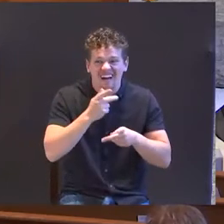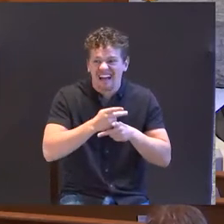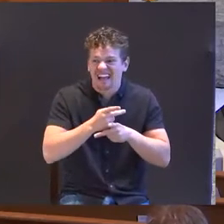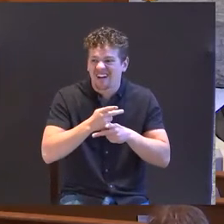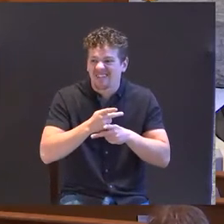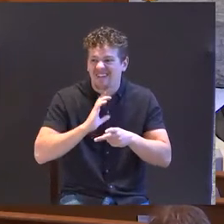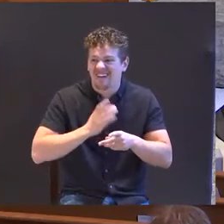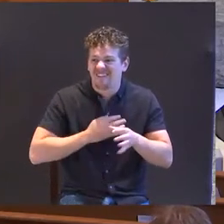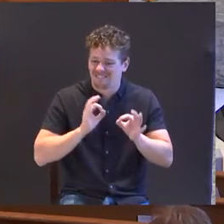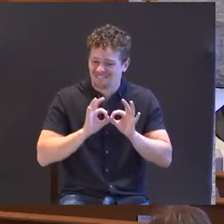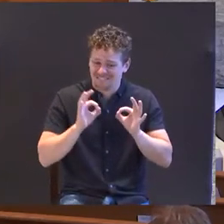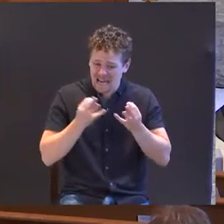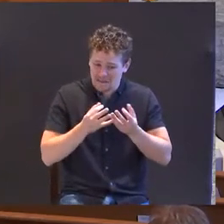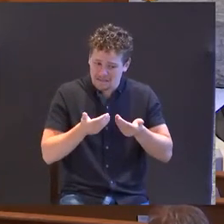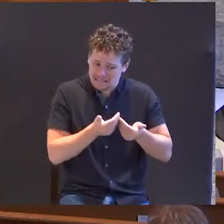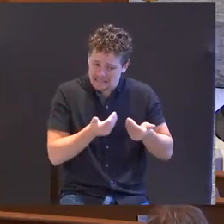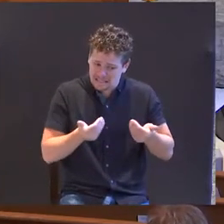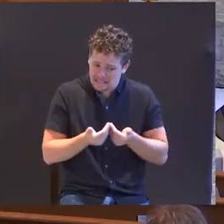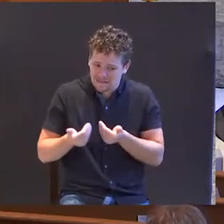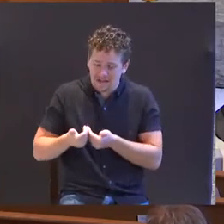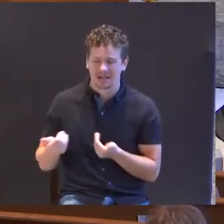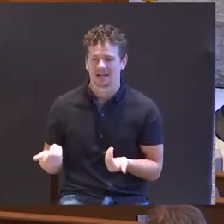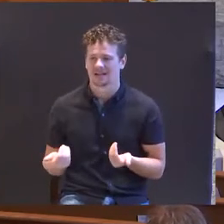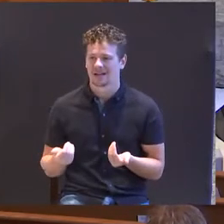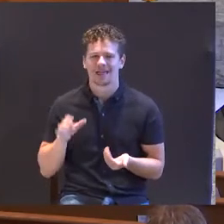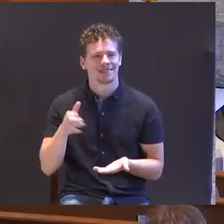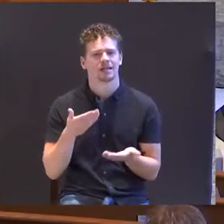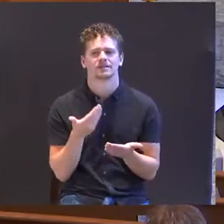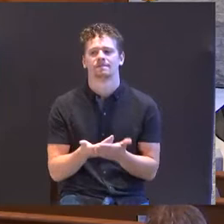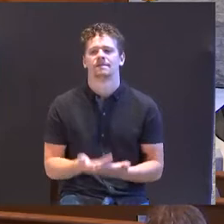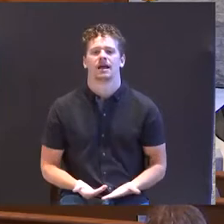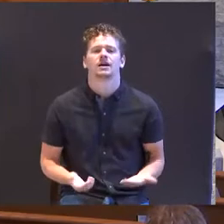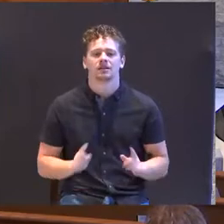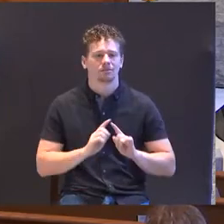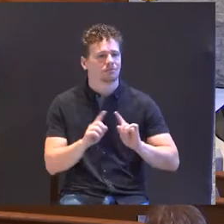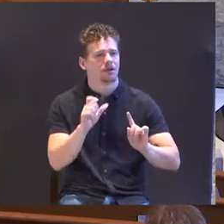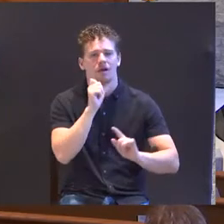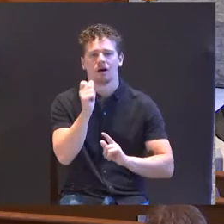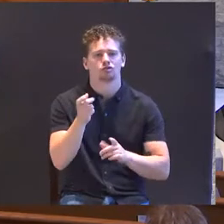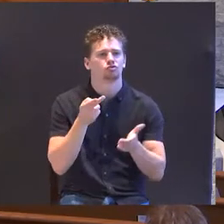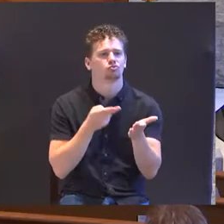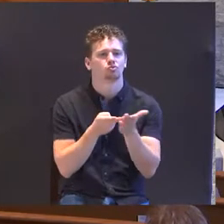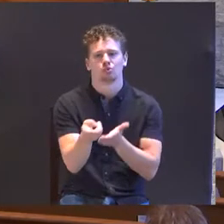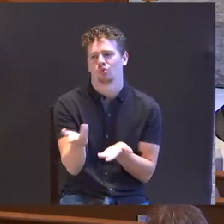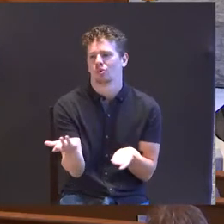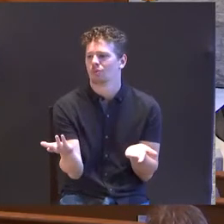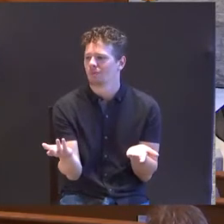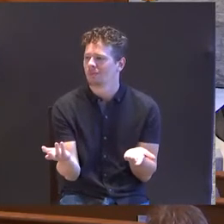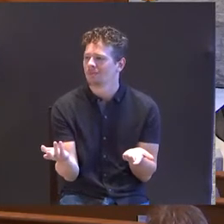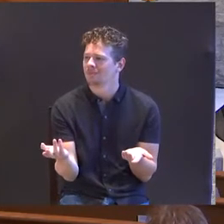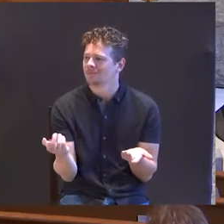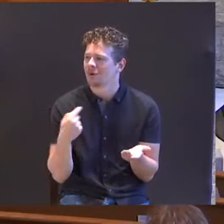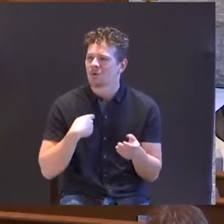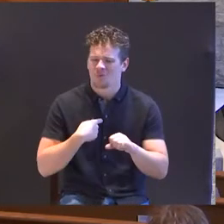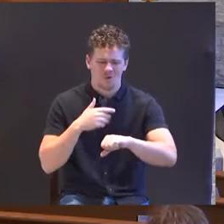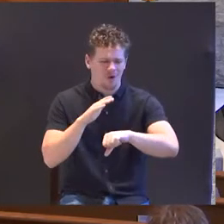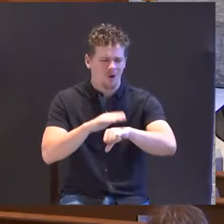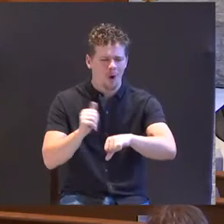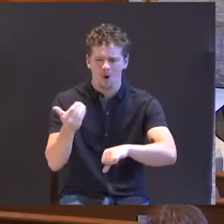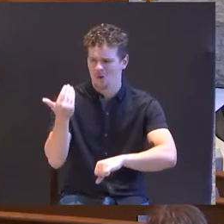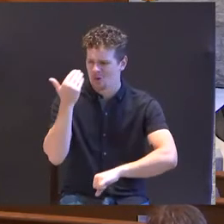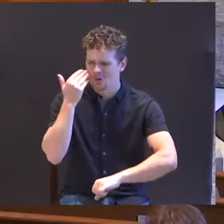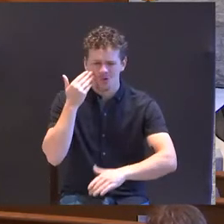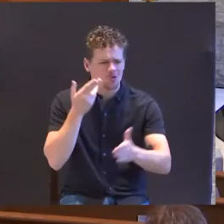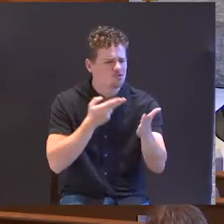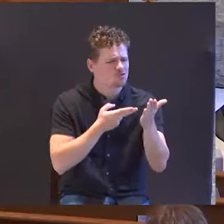divided. And these are facts, but they're not the truth. We're called to know the truth in the